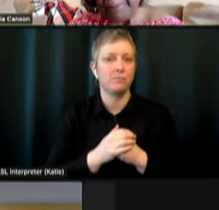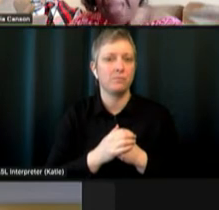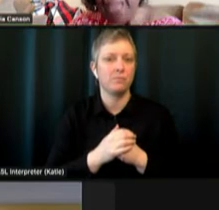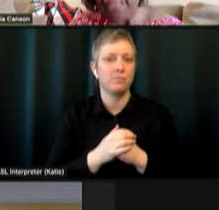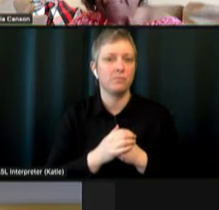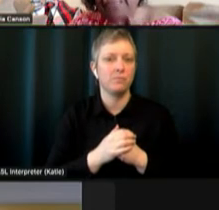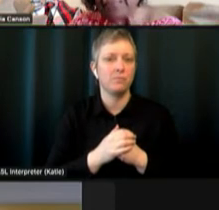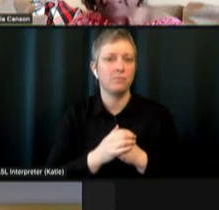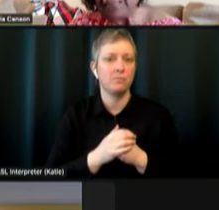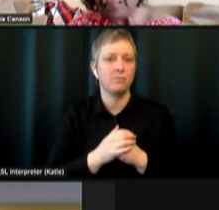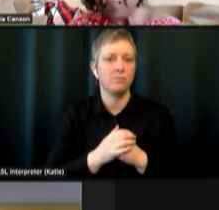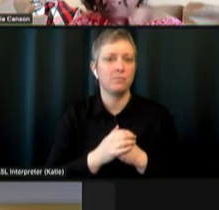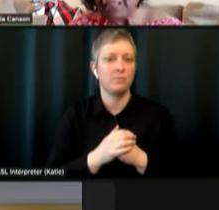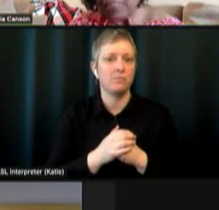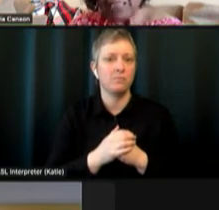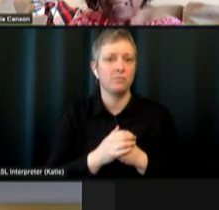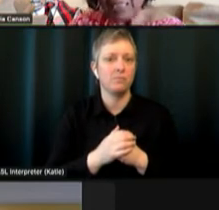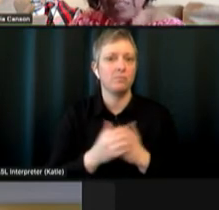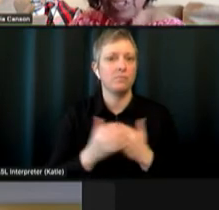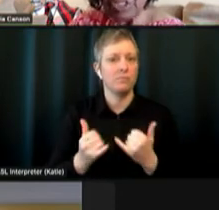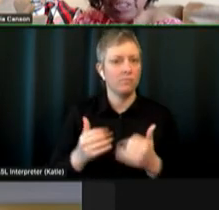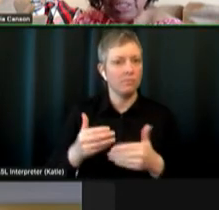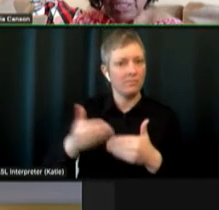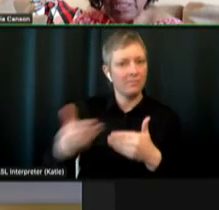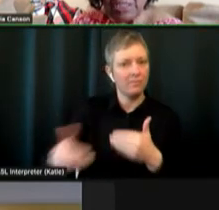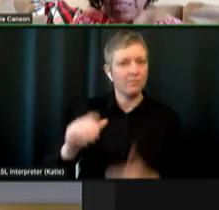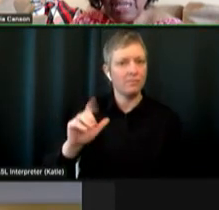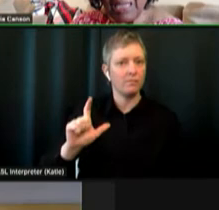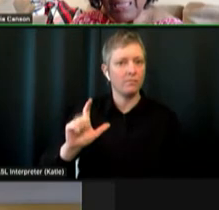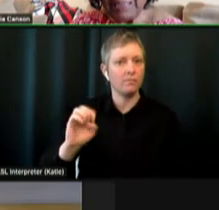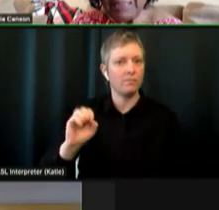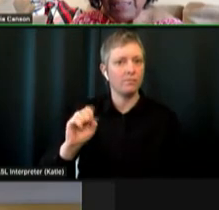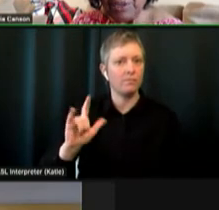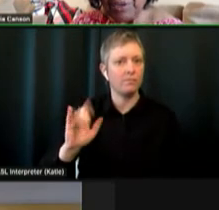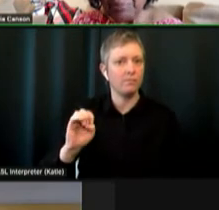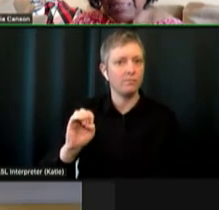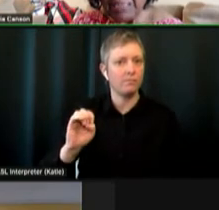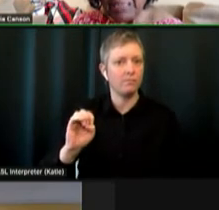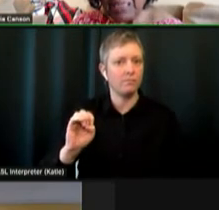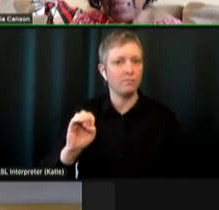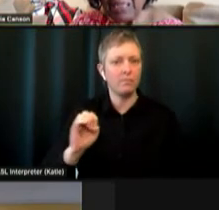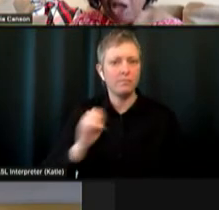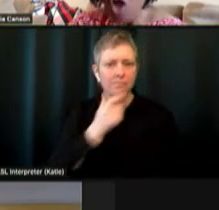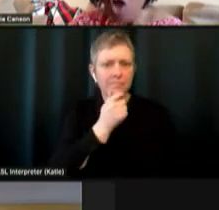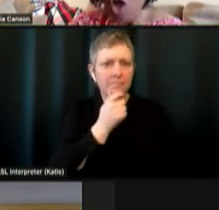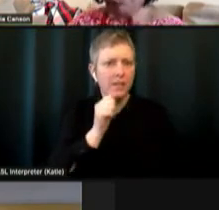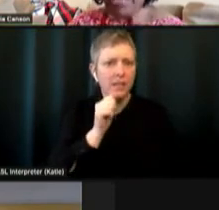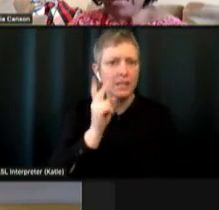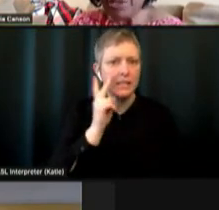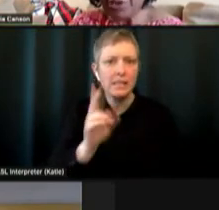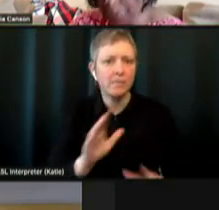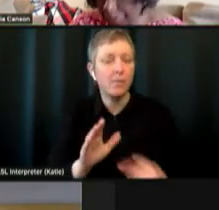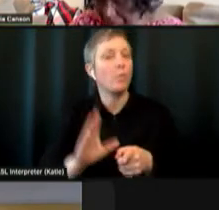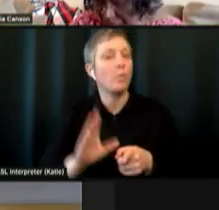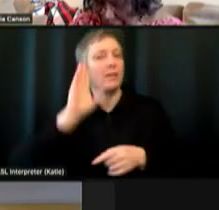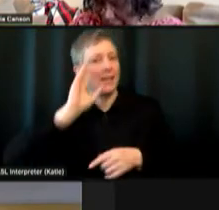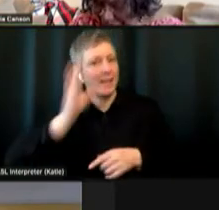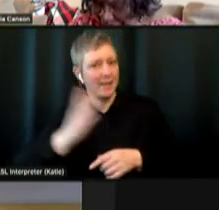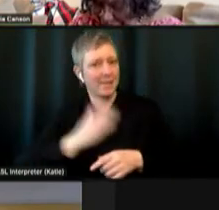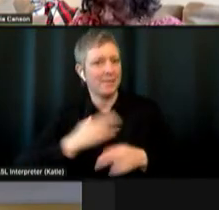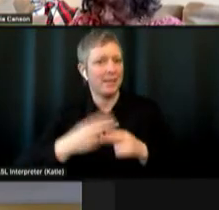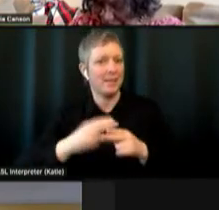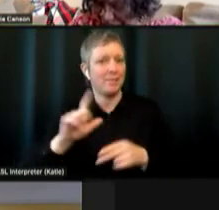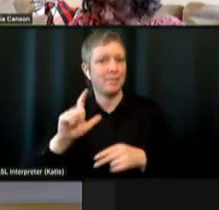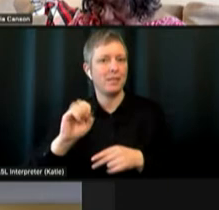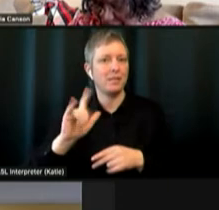And I think Leslie is here as well. I didn't see her. But... Yeah. Hi, everyone. My name is Leslie Martinez.